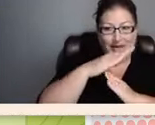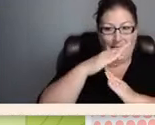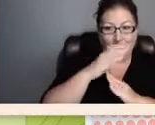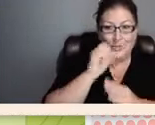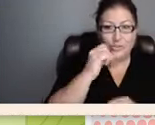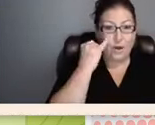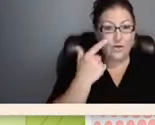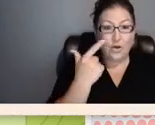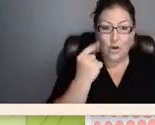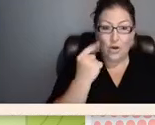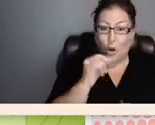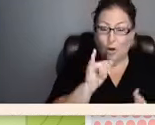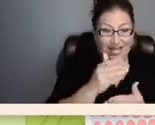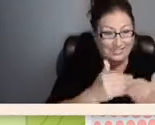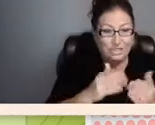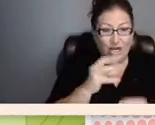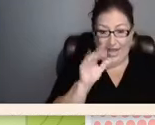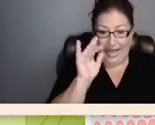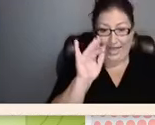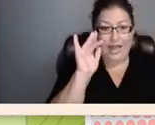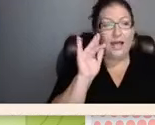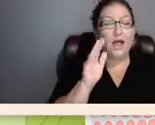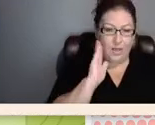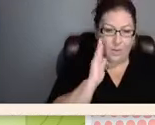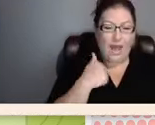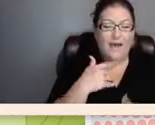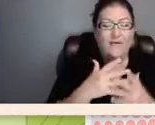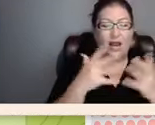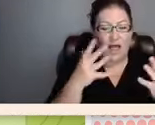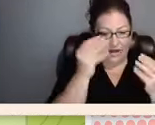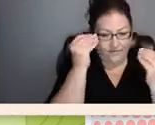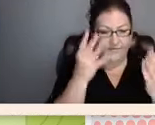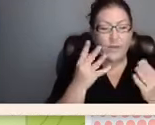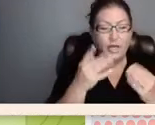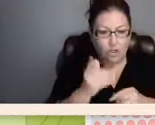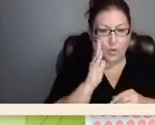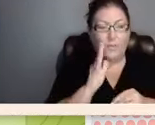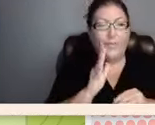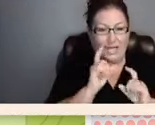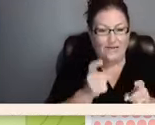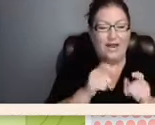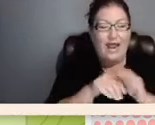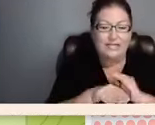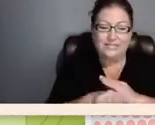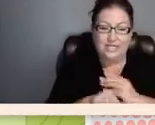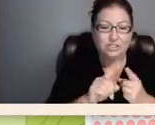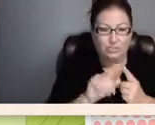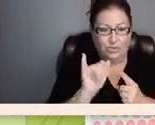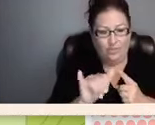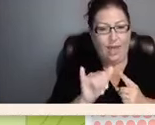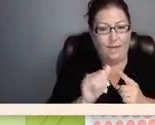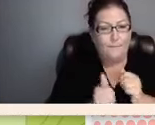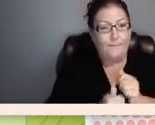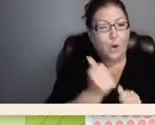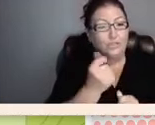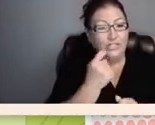that section and click, there's a lot of information and you will be given access to the most